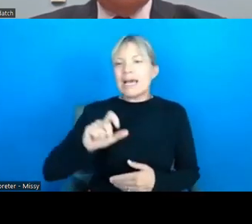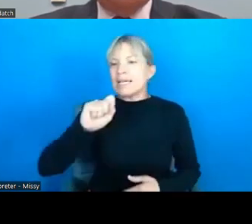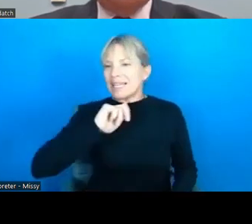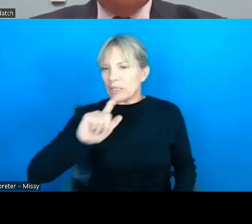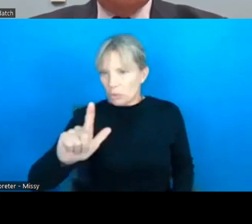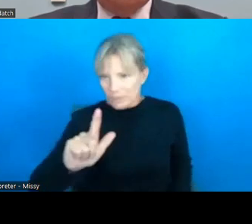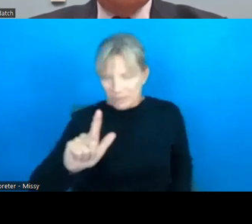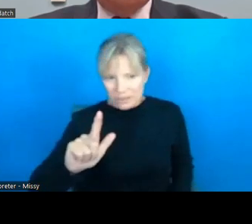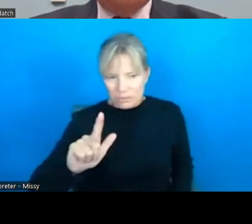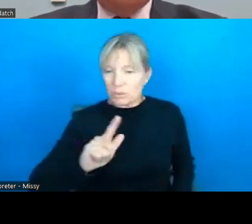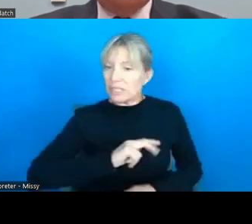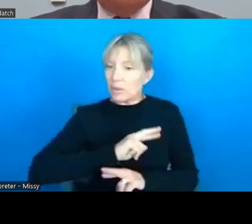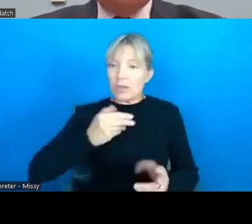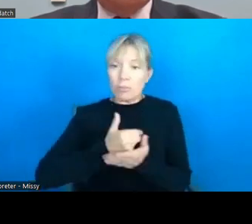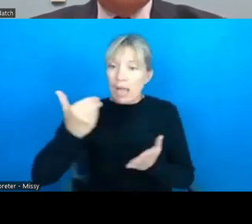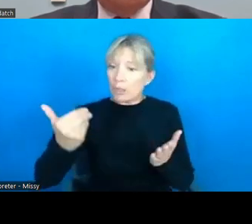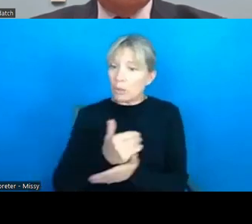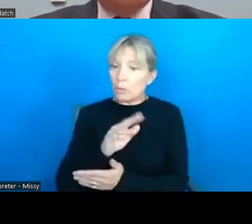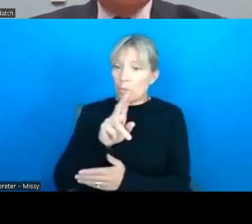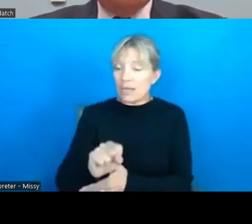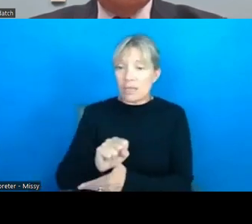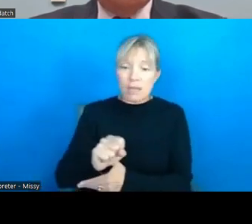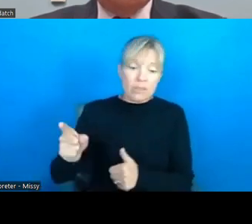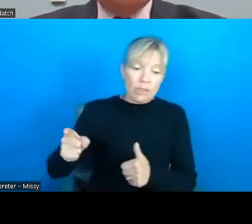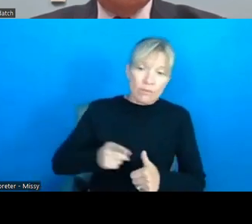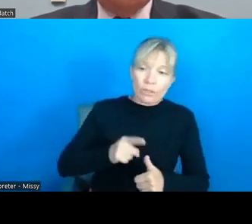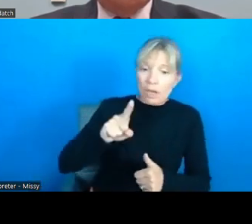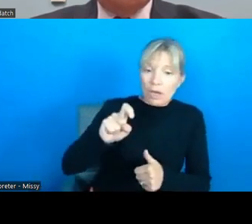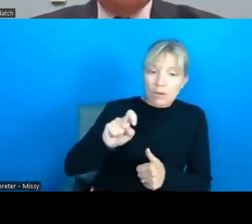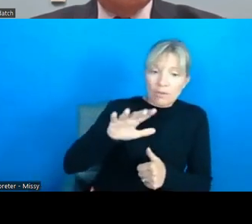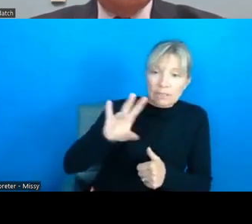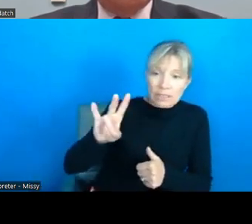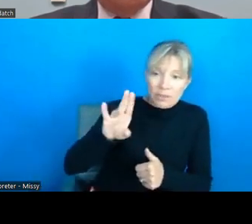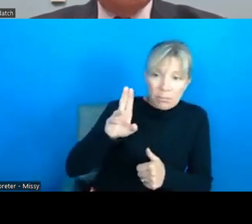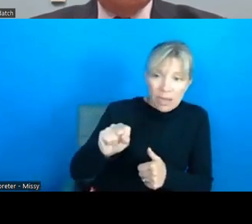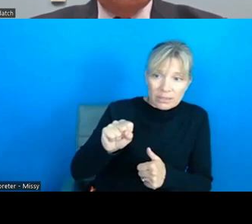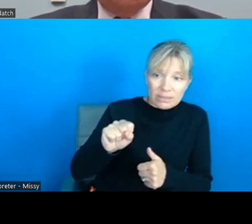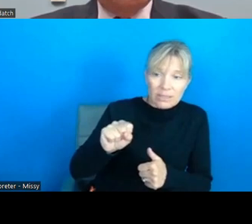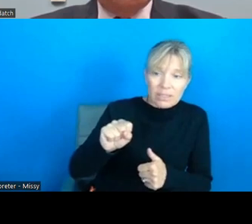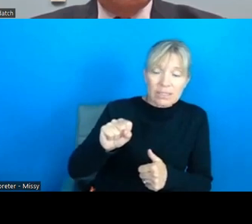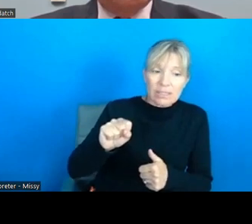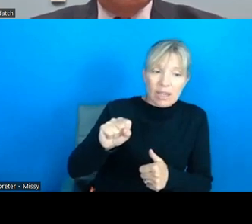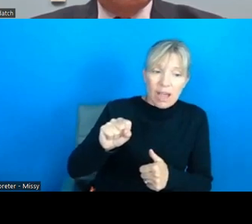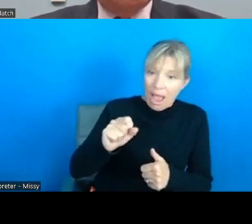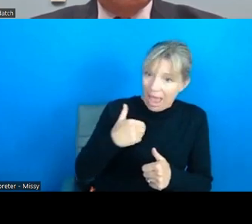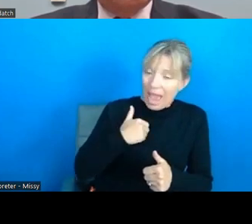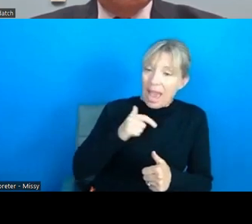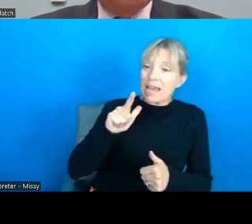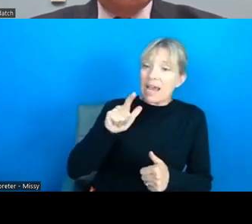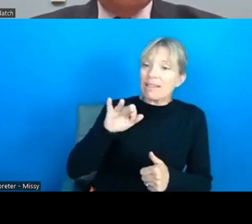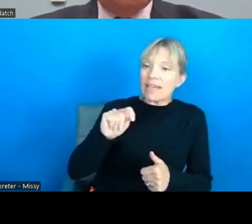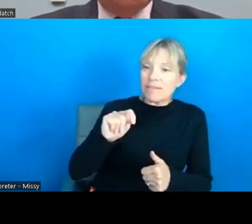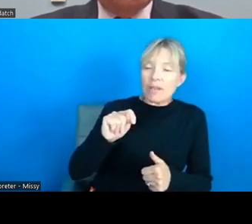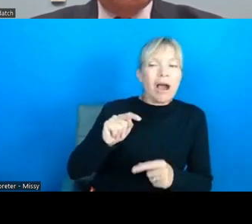to buy new buses. And the first 157 buses of the new fleet had lifts on them, but not without a